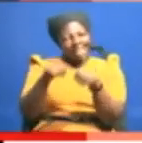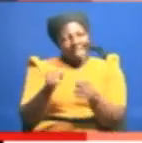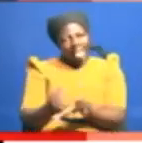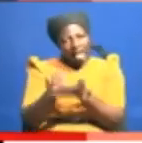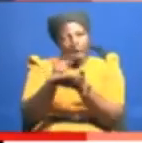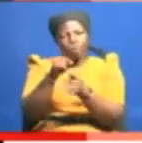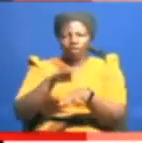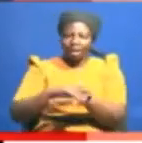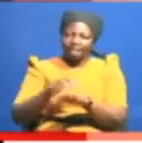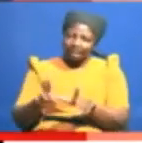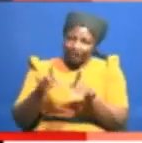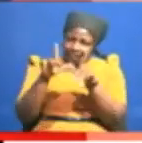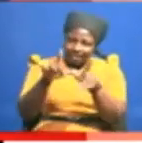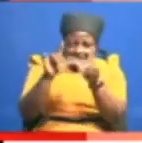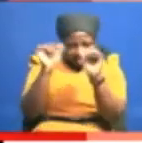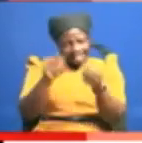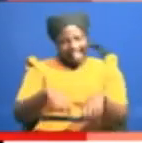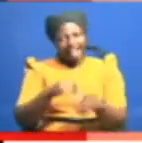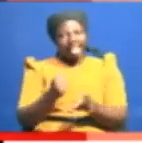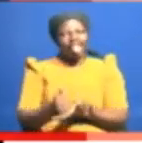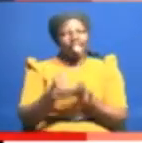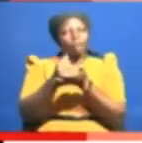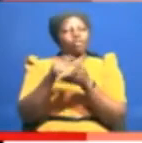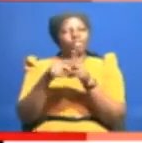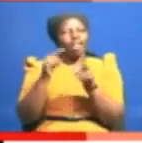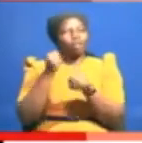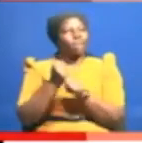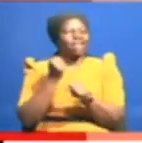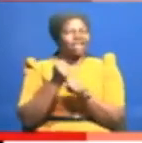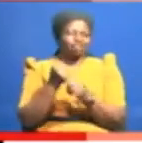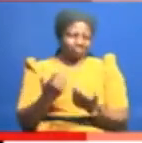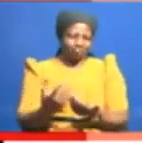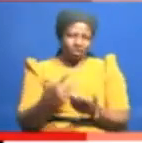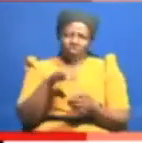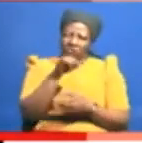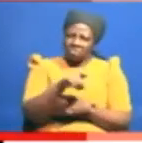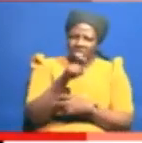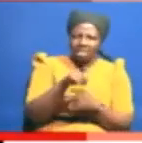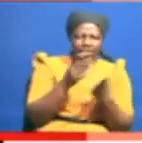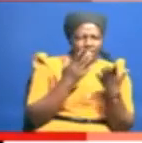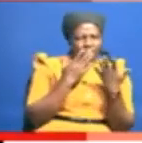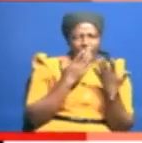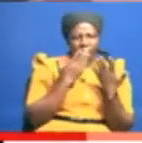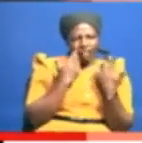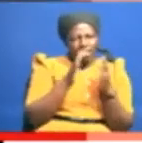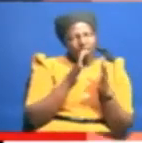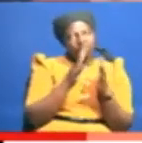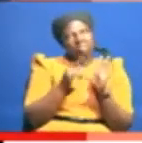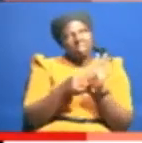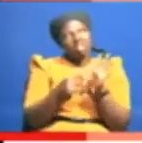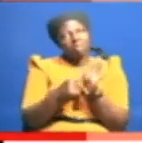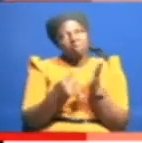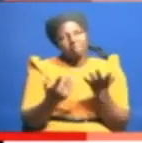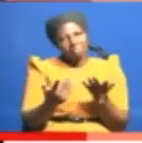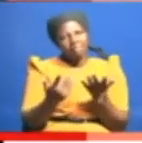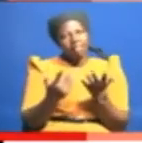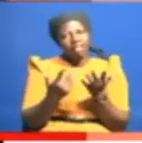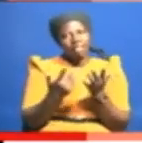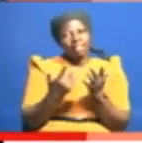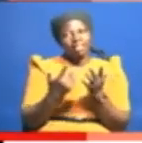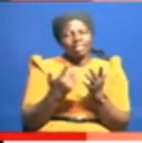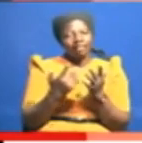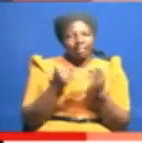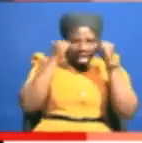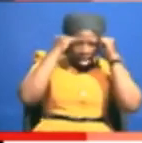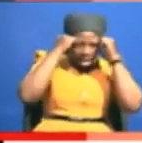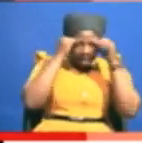it can enable you to start earning. So you don't have to complete, like, you know, the let's say courses that take a very long duration of